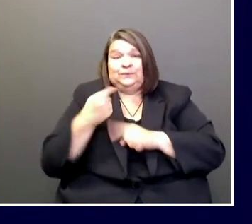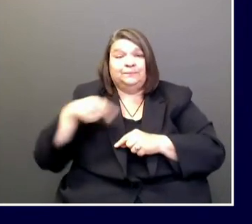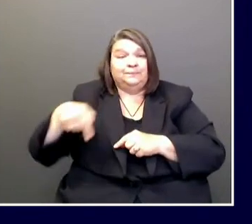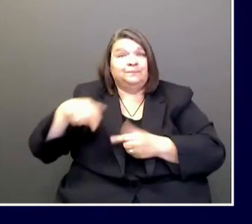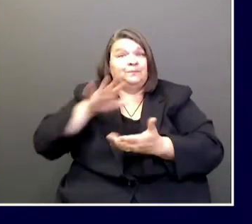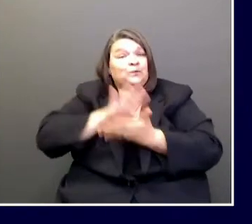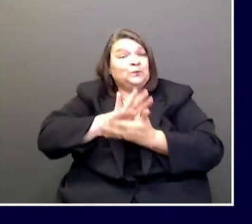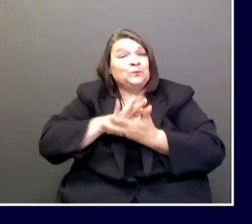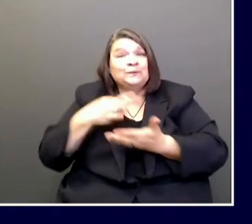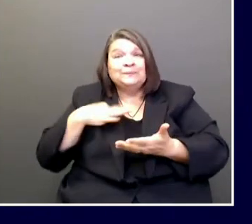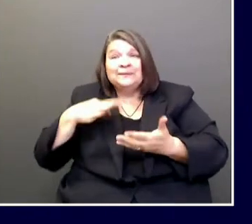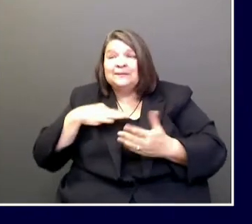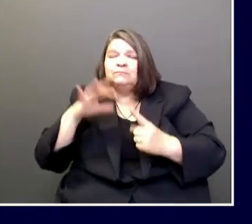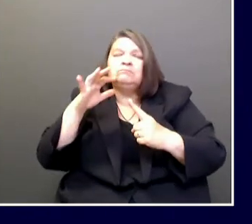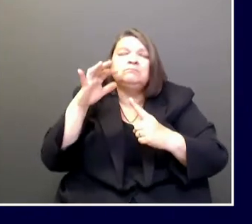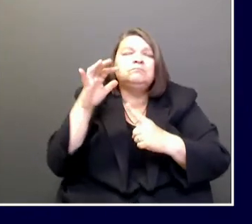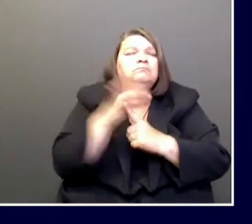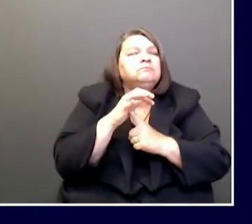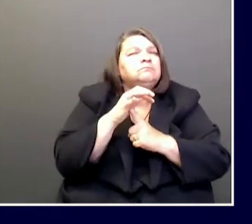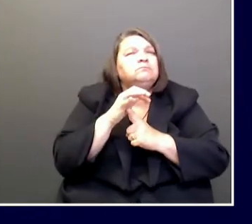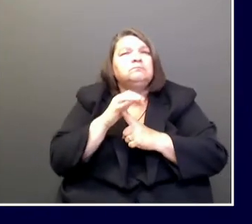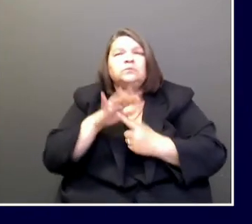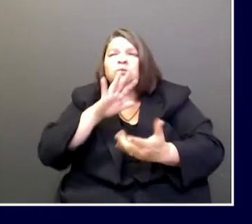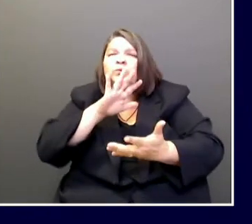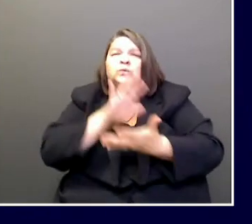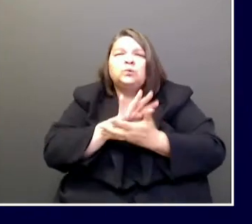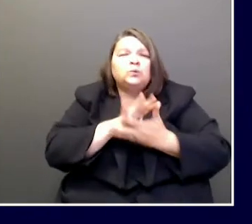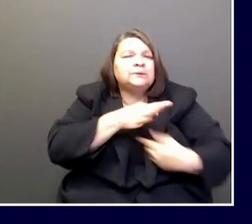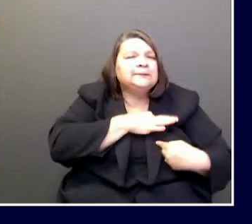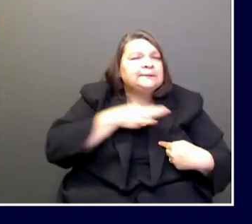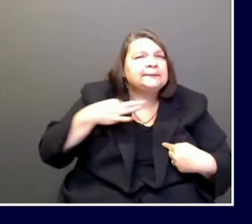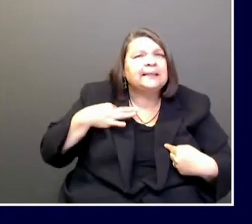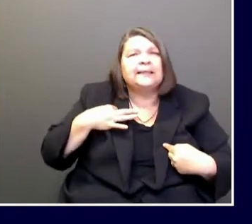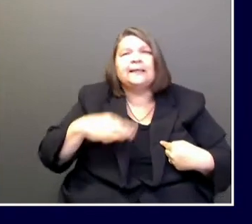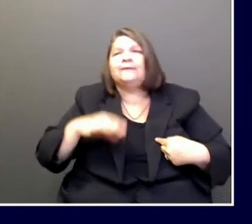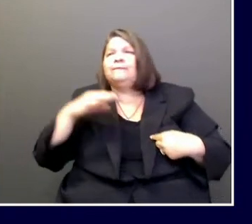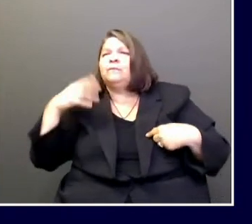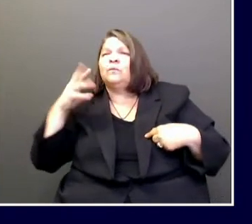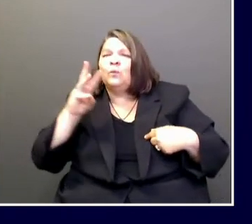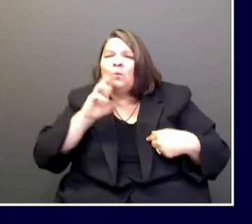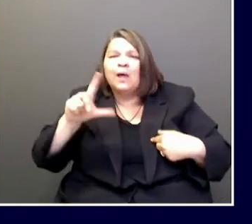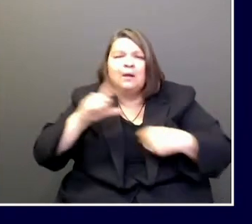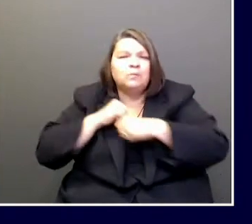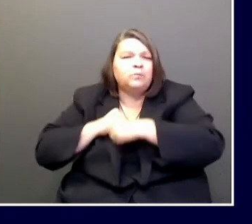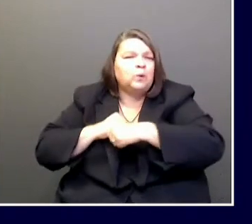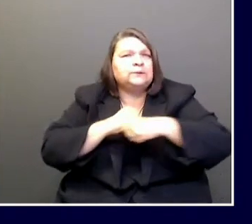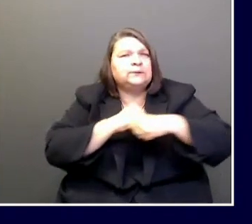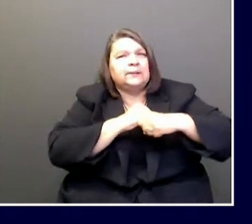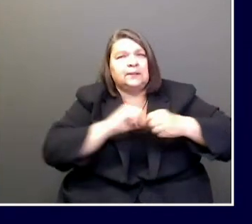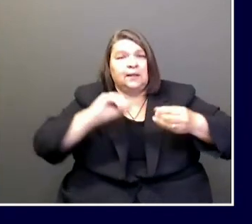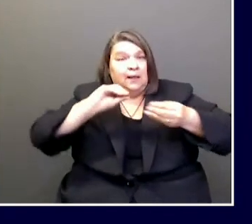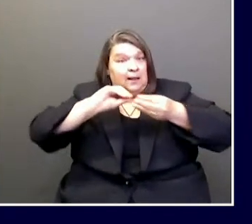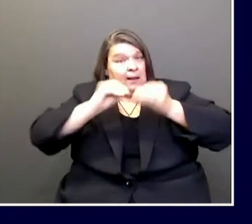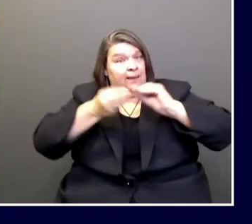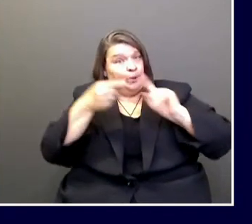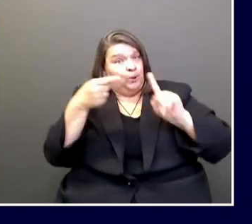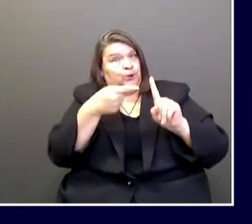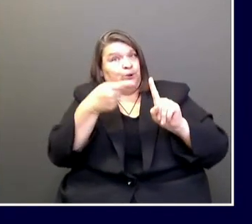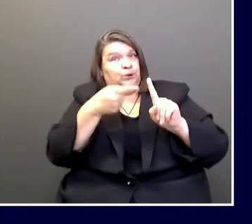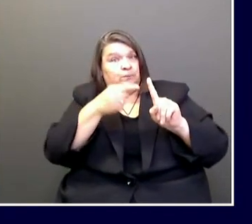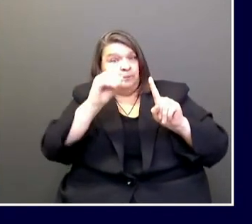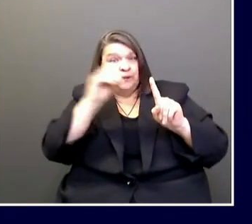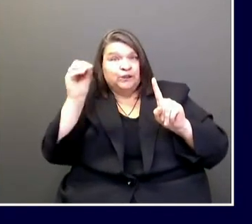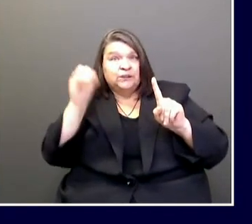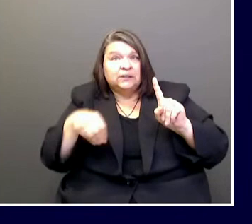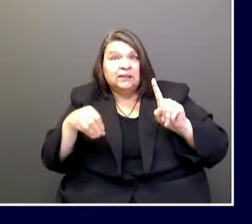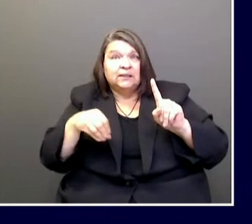there. The rate of new cases in schools all during last year's school years was lower than the statewide rate. And we expect that will